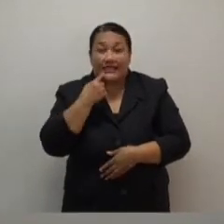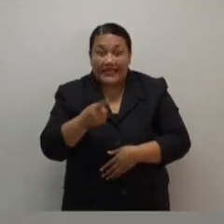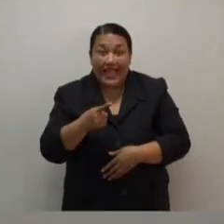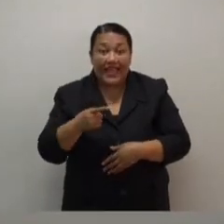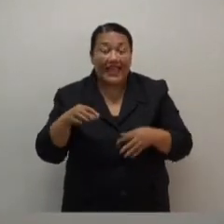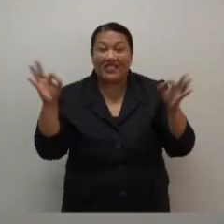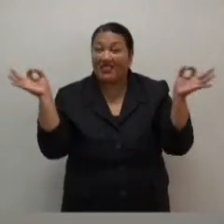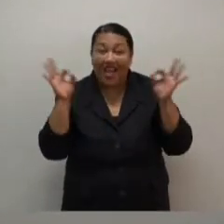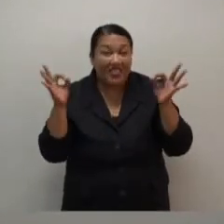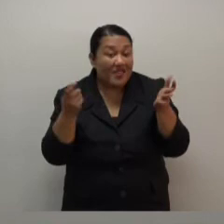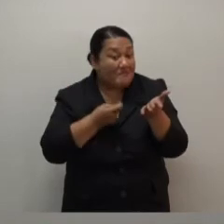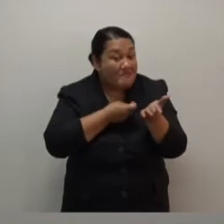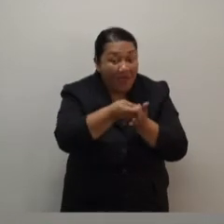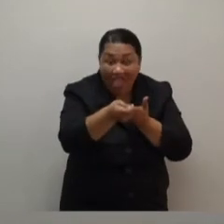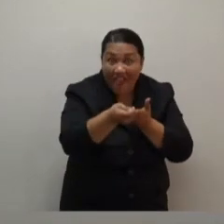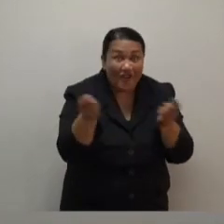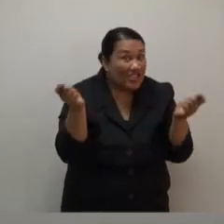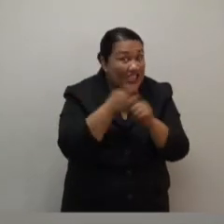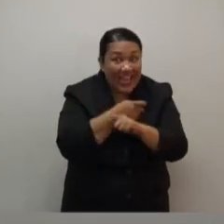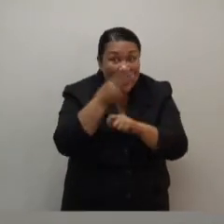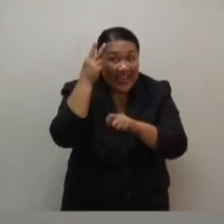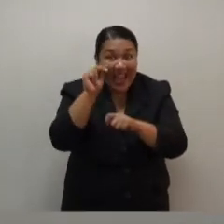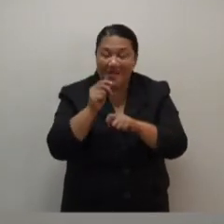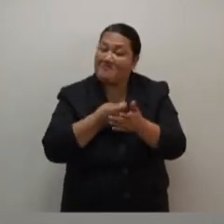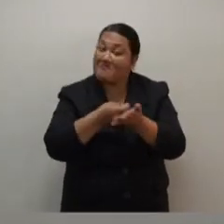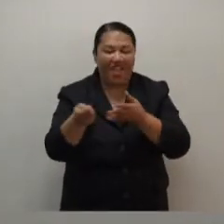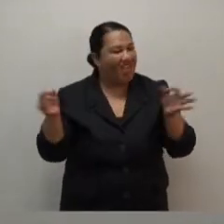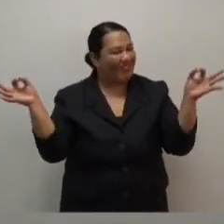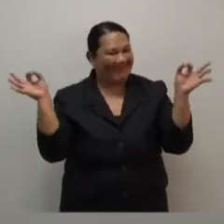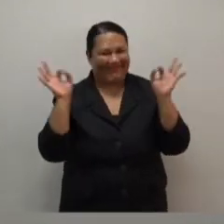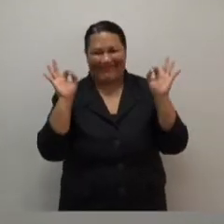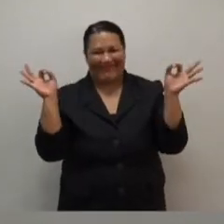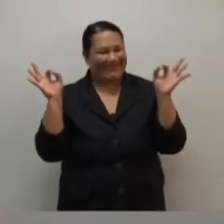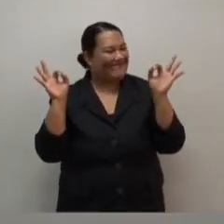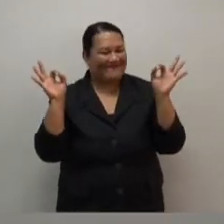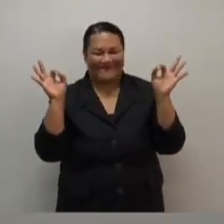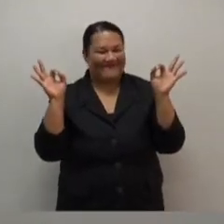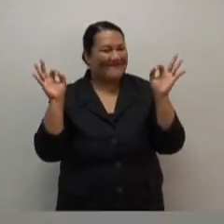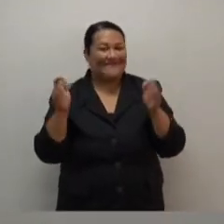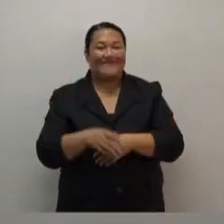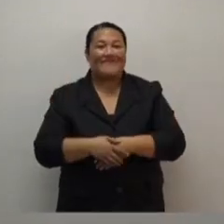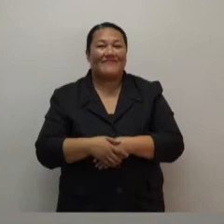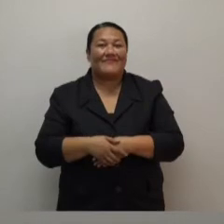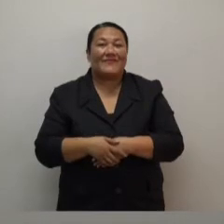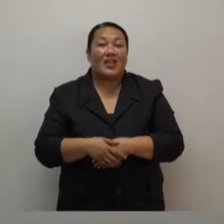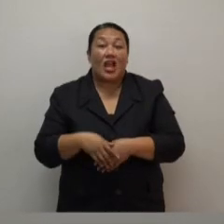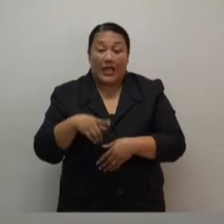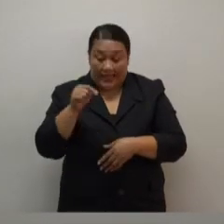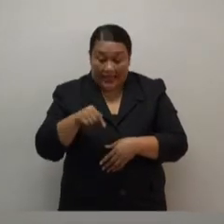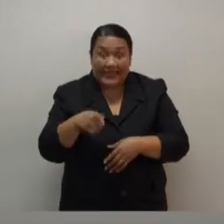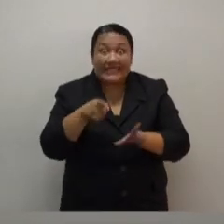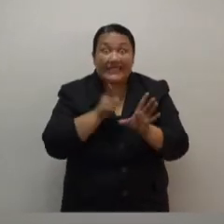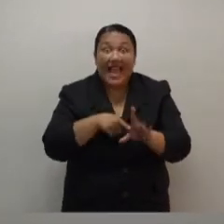involved to change your name. It's all completely free. And as you know that this year we said if you get a birth certificate, that